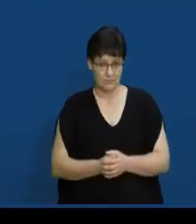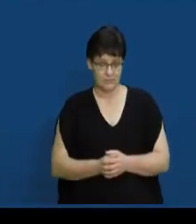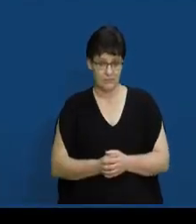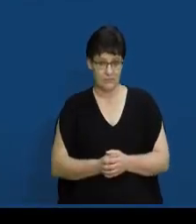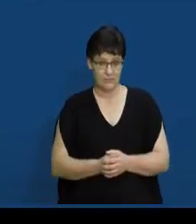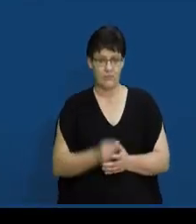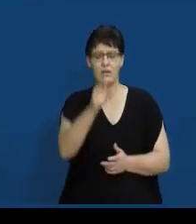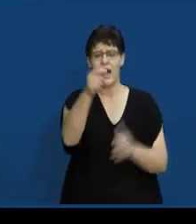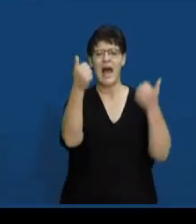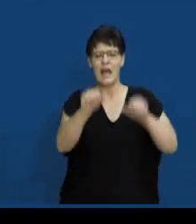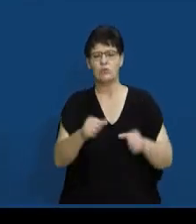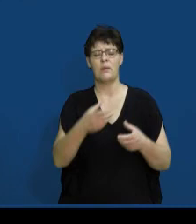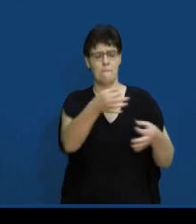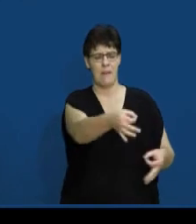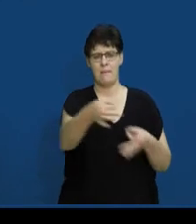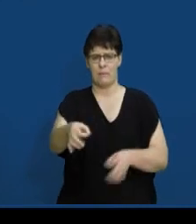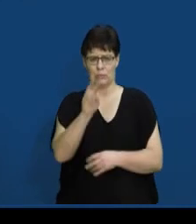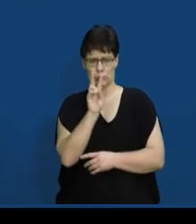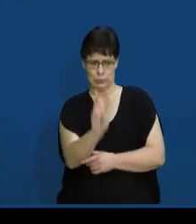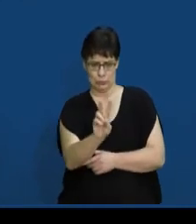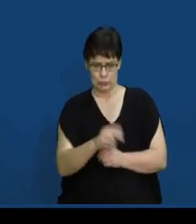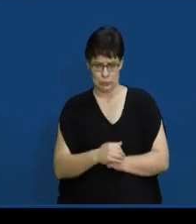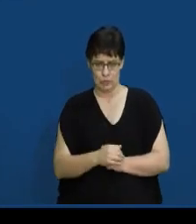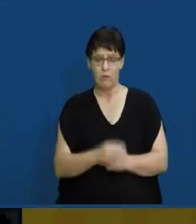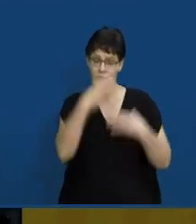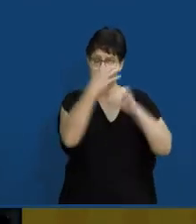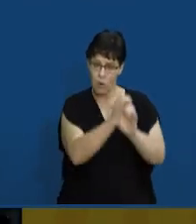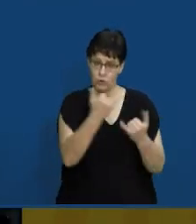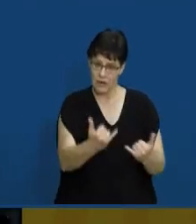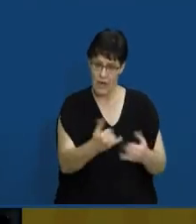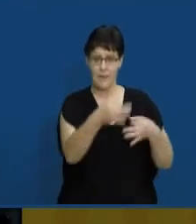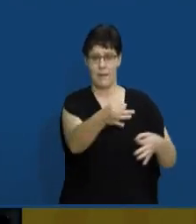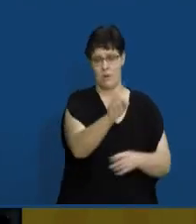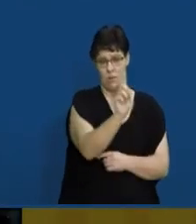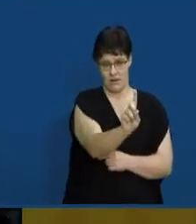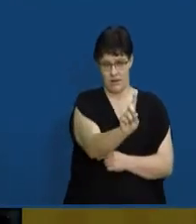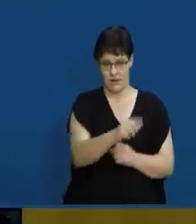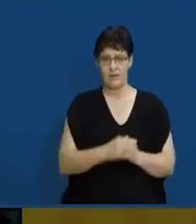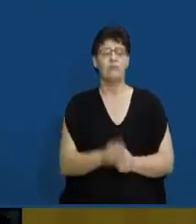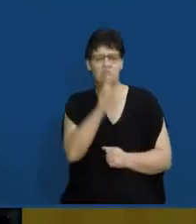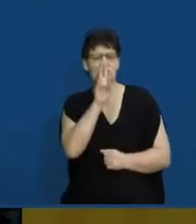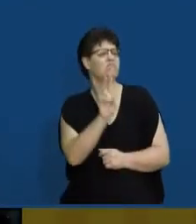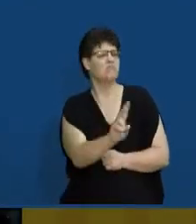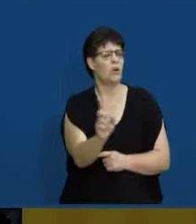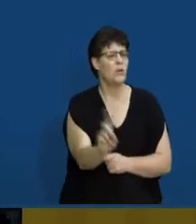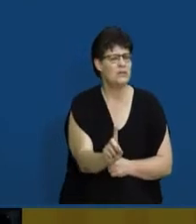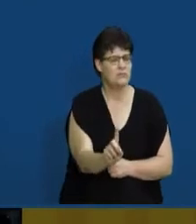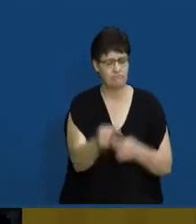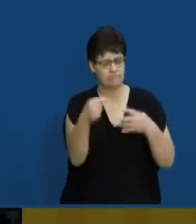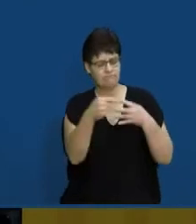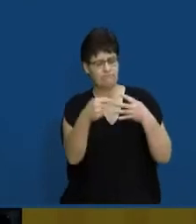Accounting, you have 2 papers. Today's emphasis is on paper 1. Let's look at paper 1 and see what are